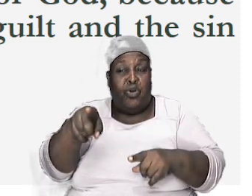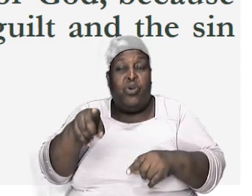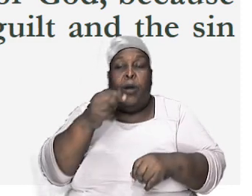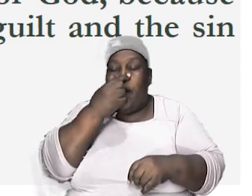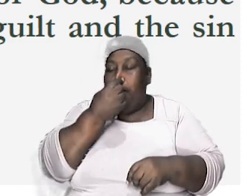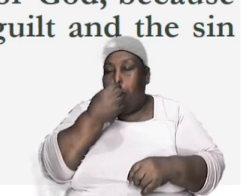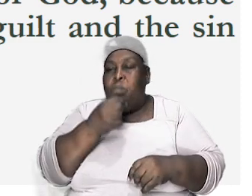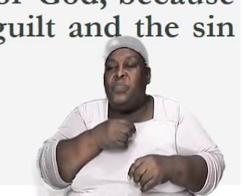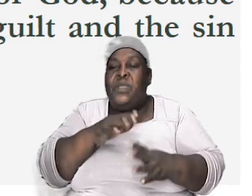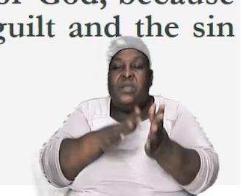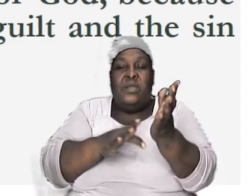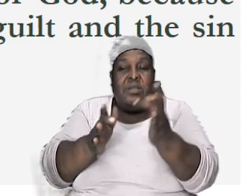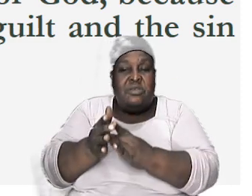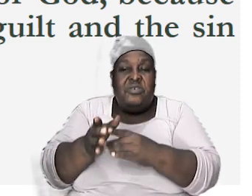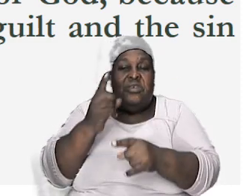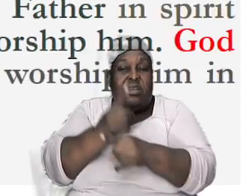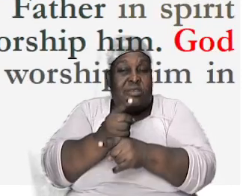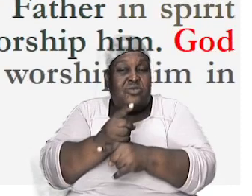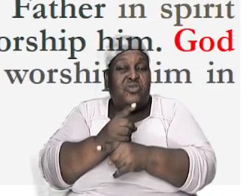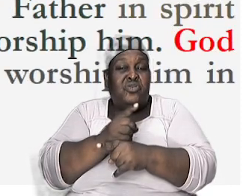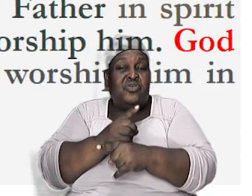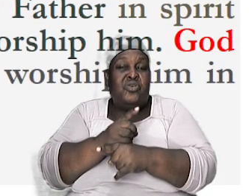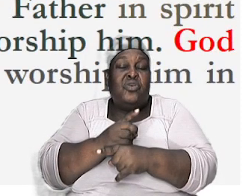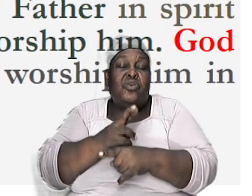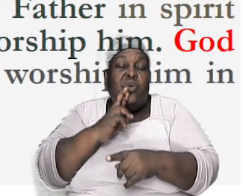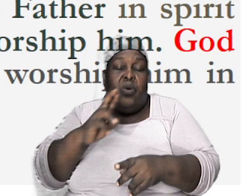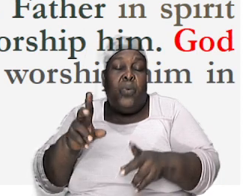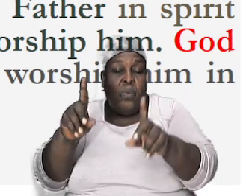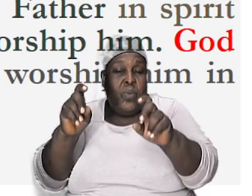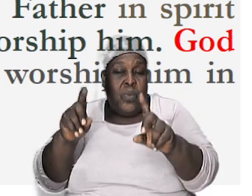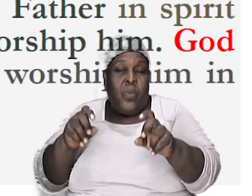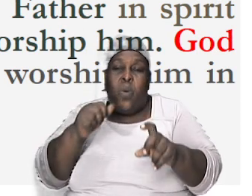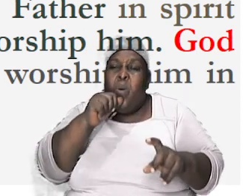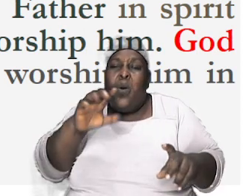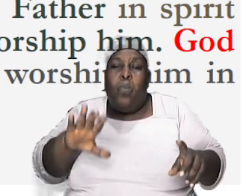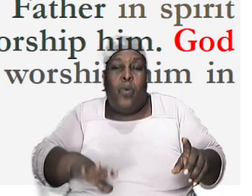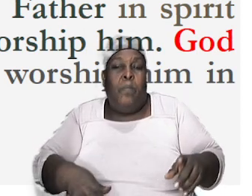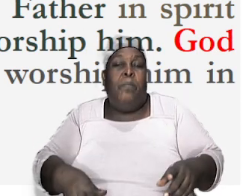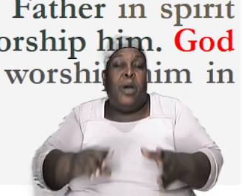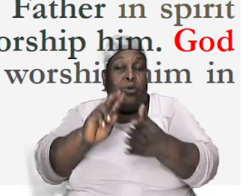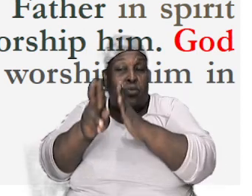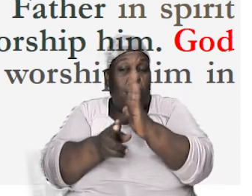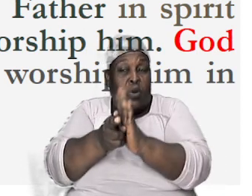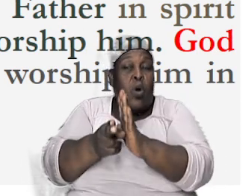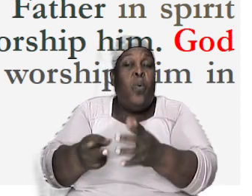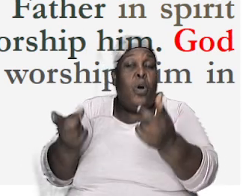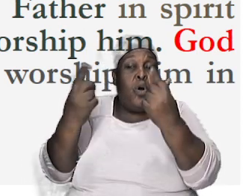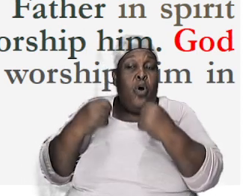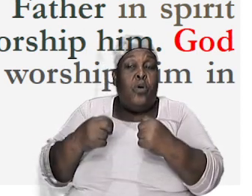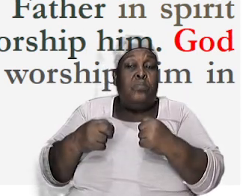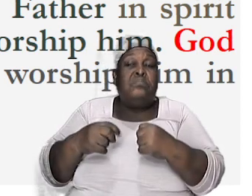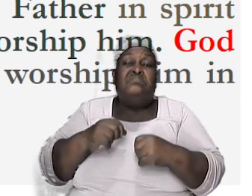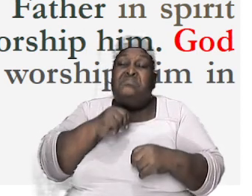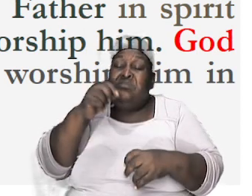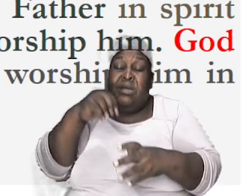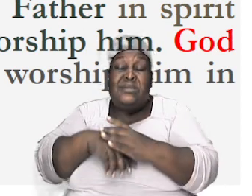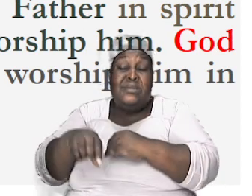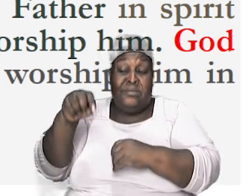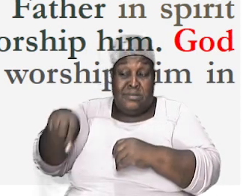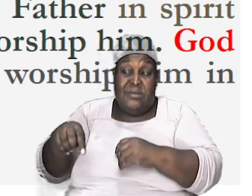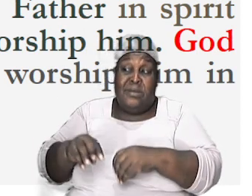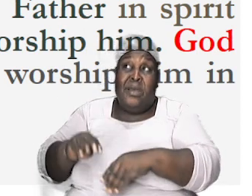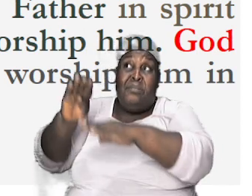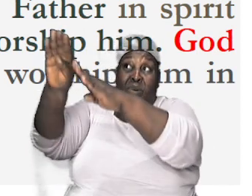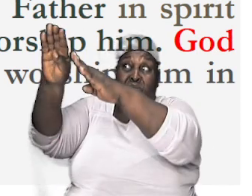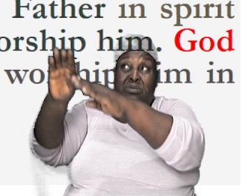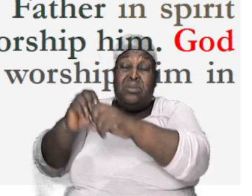Jesus then addressed her question. Woman, believe me, the hour cometh when you shall neither in this mountain nor yet